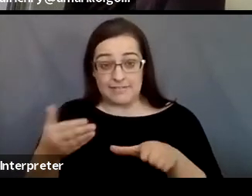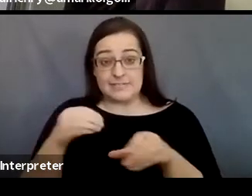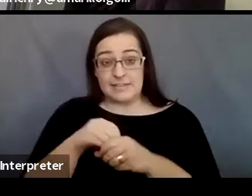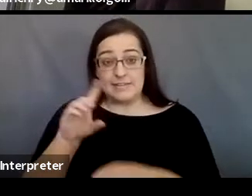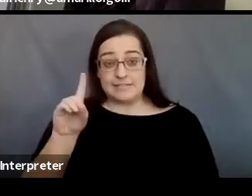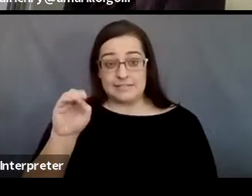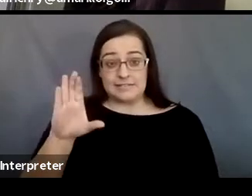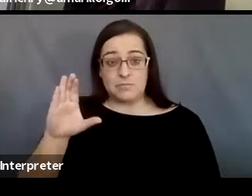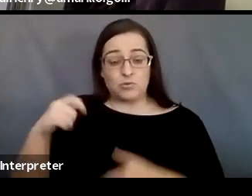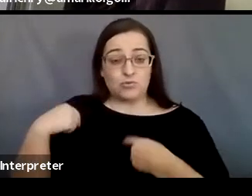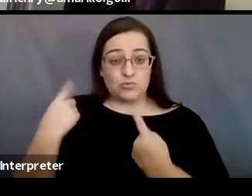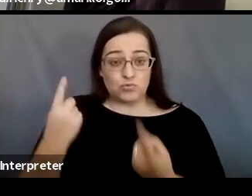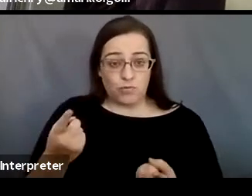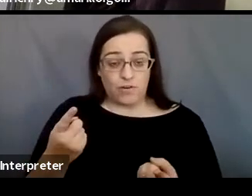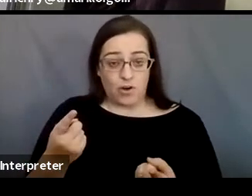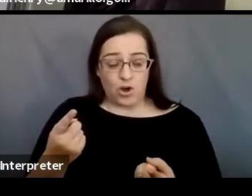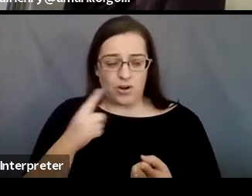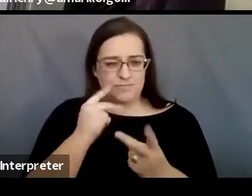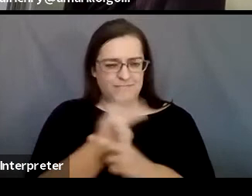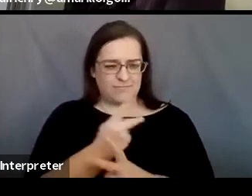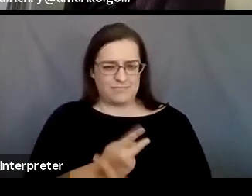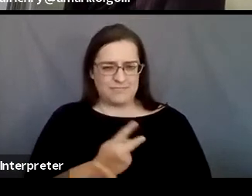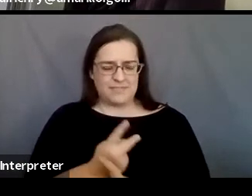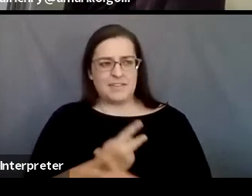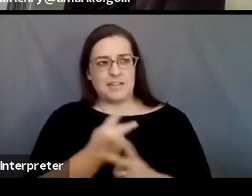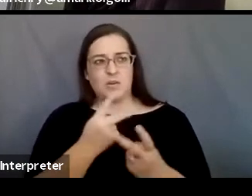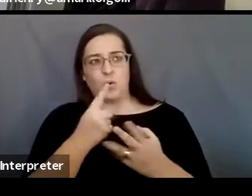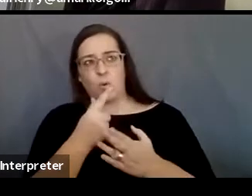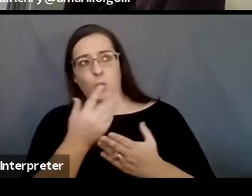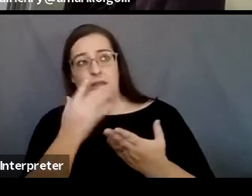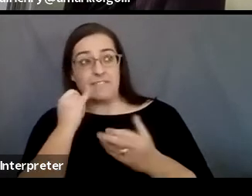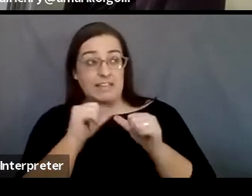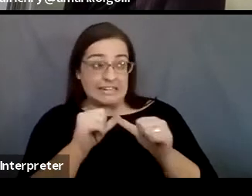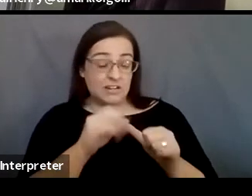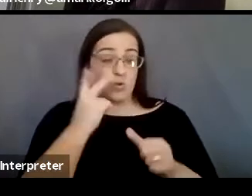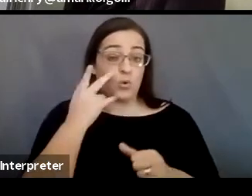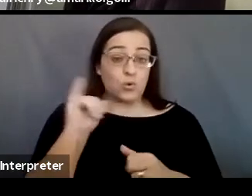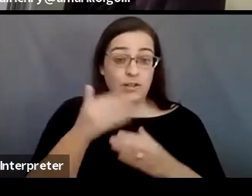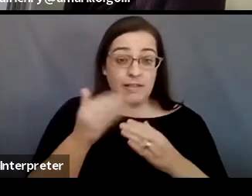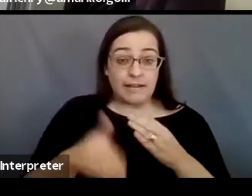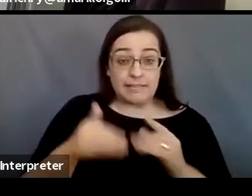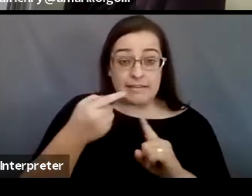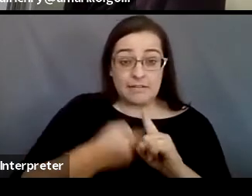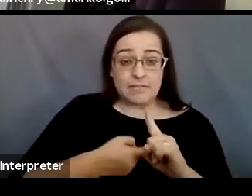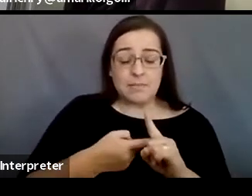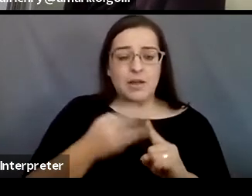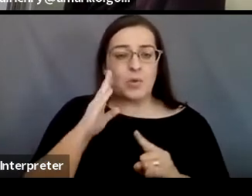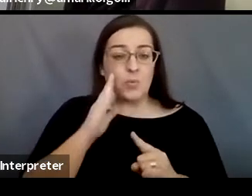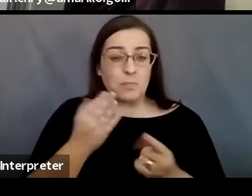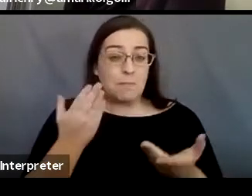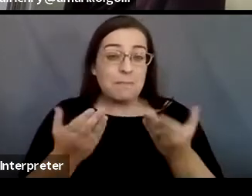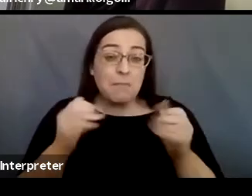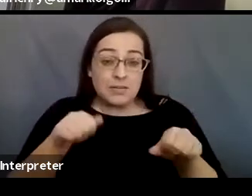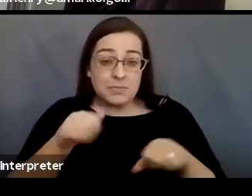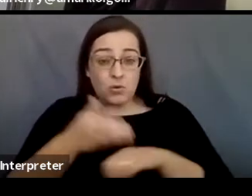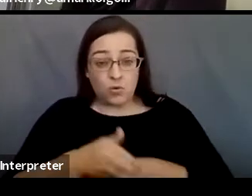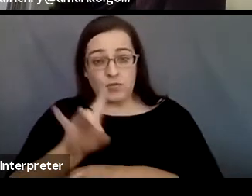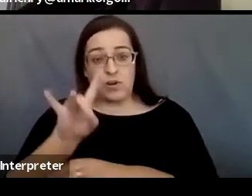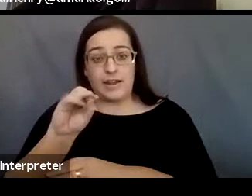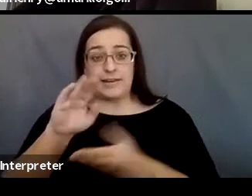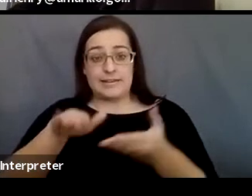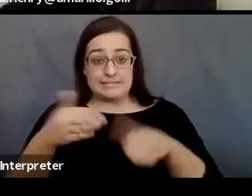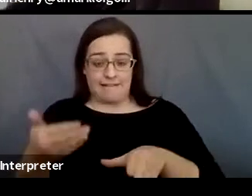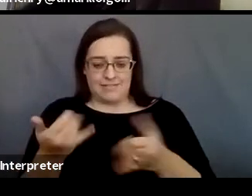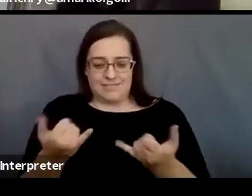thus far. If you calculate that out or predict that out to the end of the month, that's going to put us at over 80 deaths for the month of December from